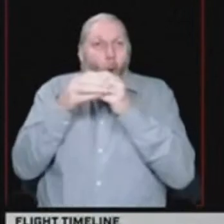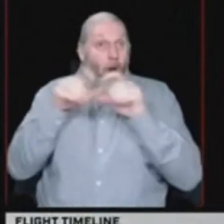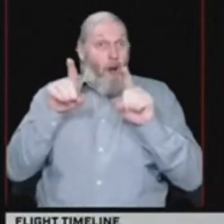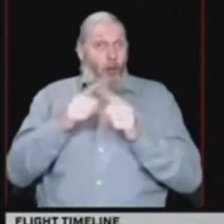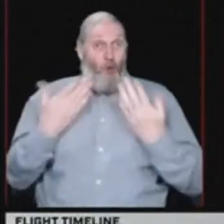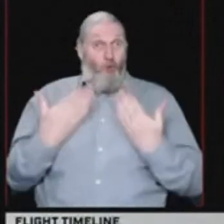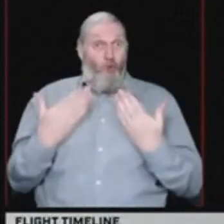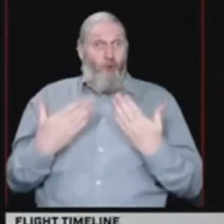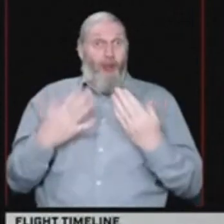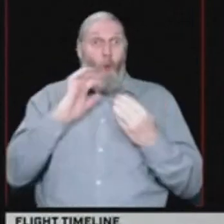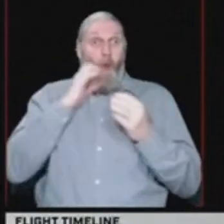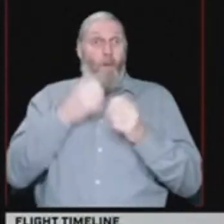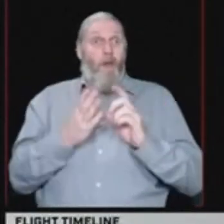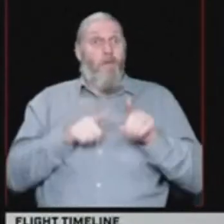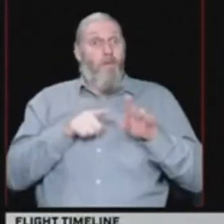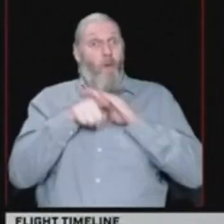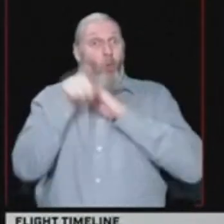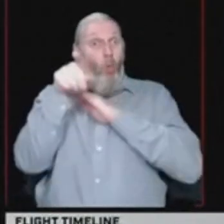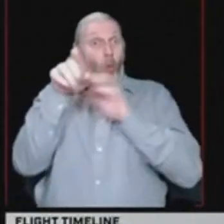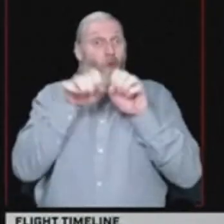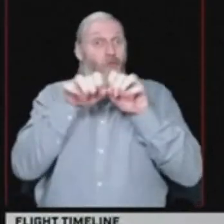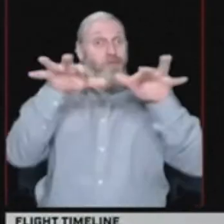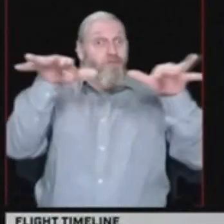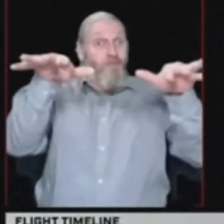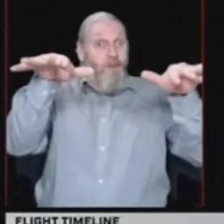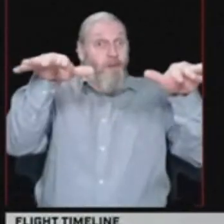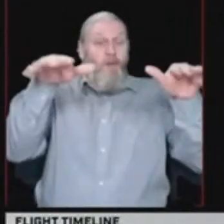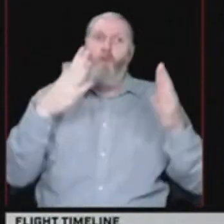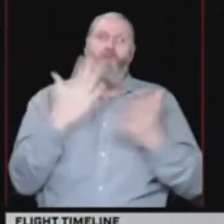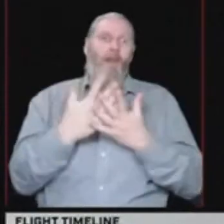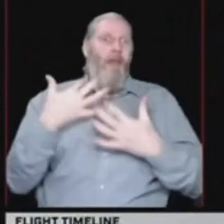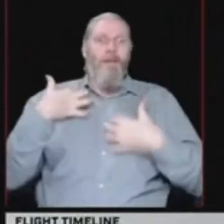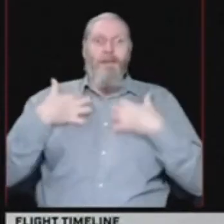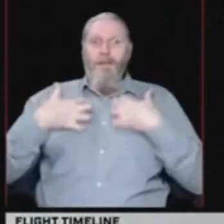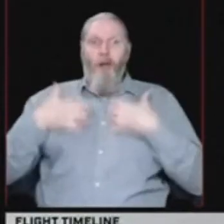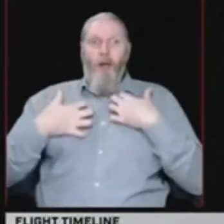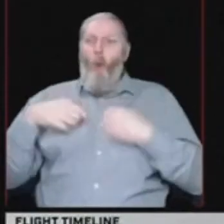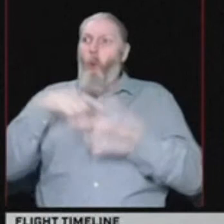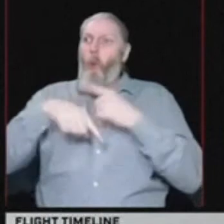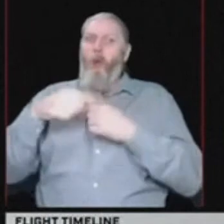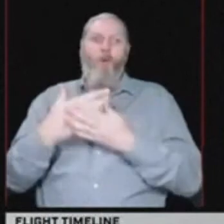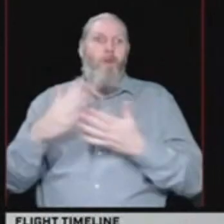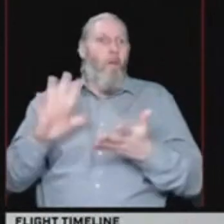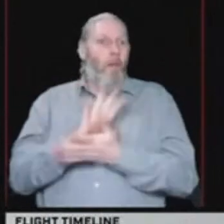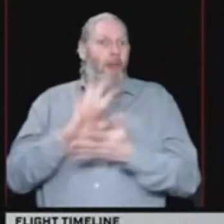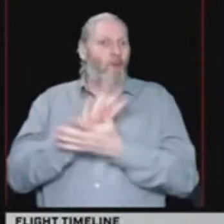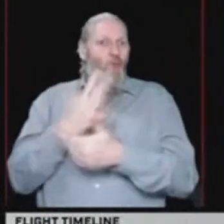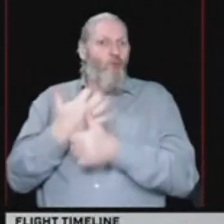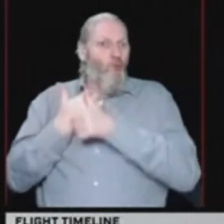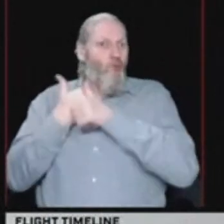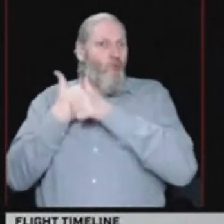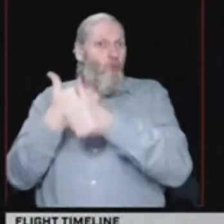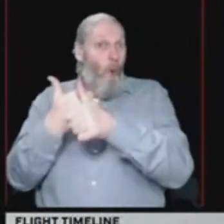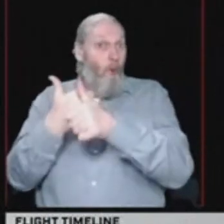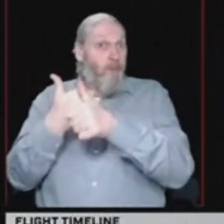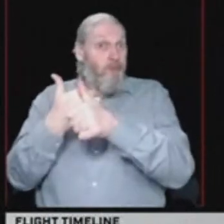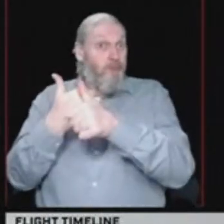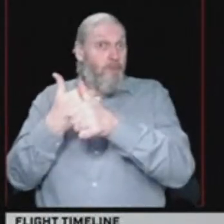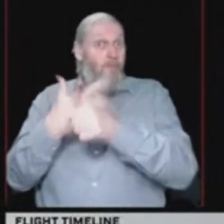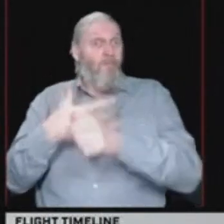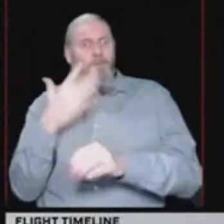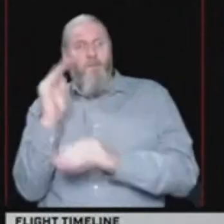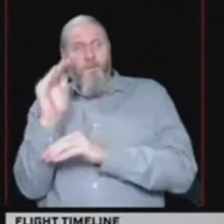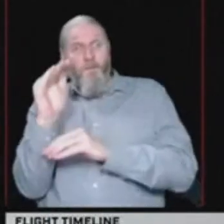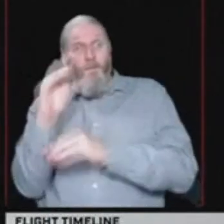it's extremely exciting, and we're delighted to have backed this launch. And Cornwall could be one of 7